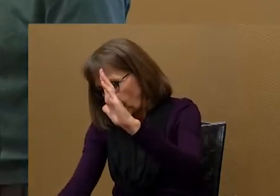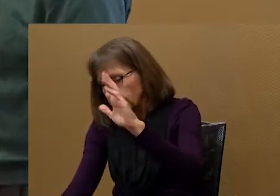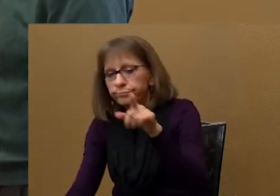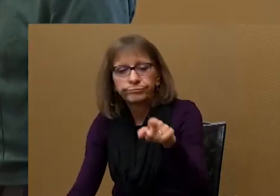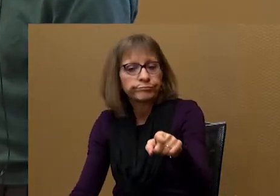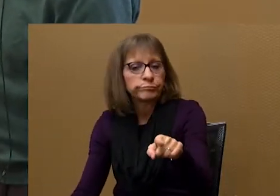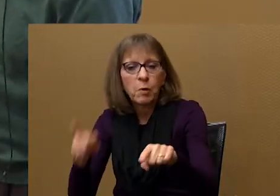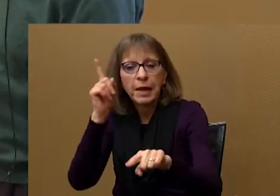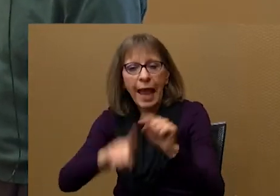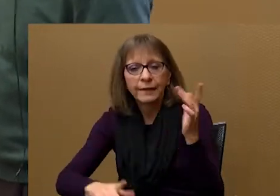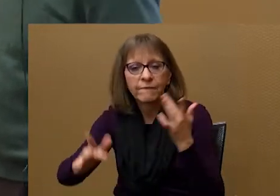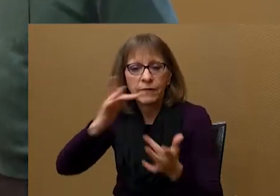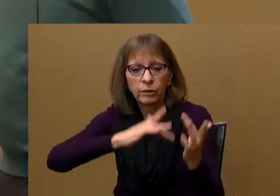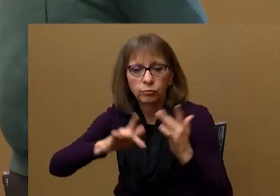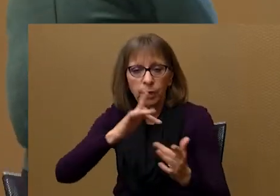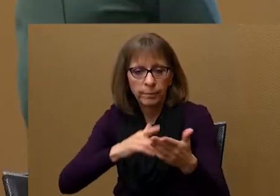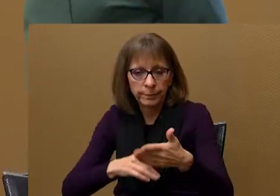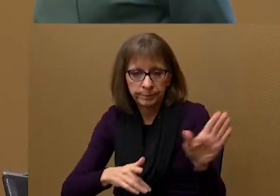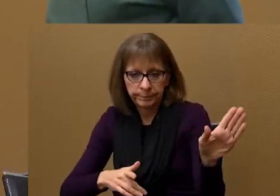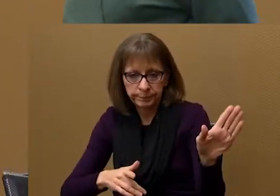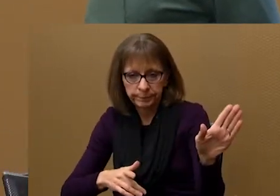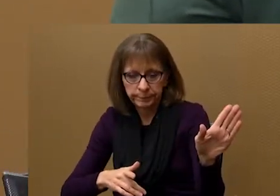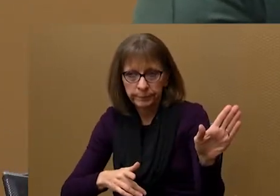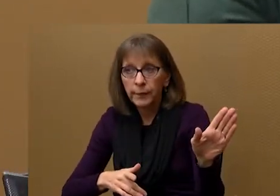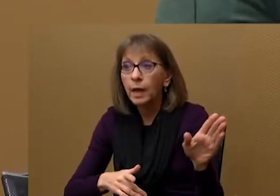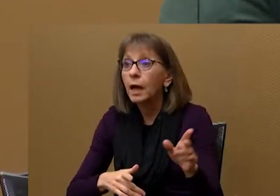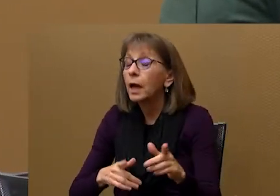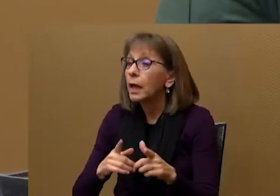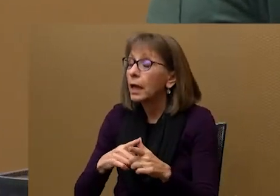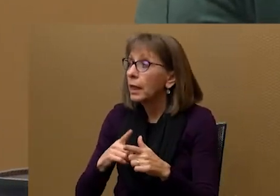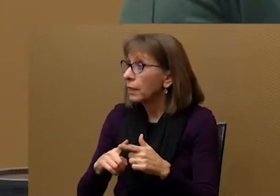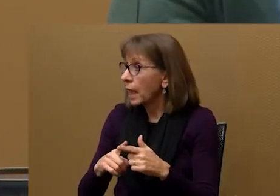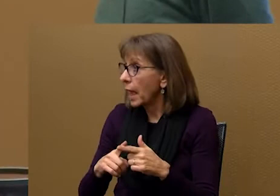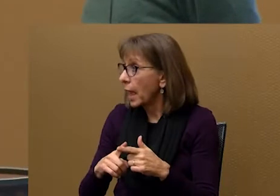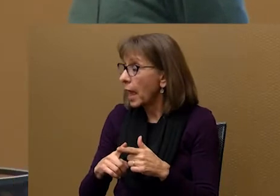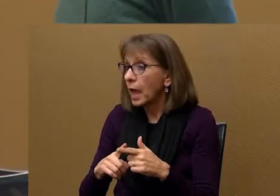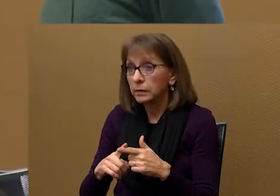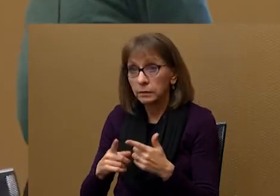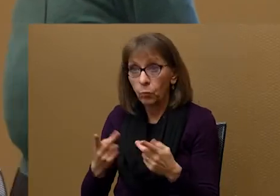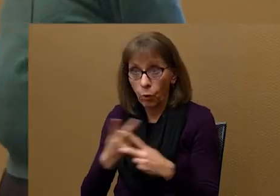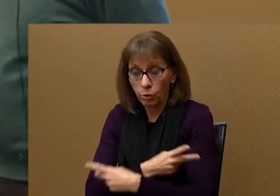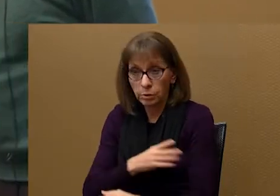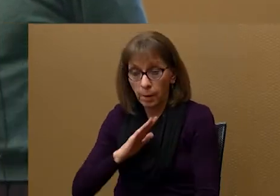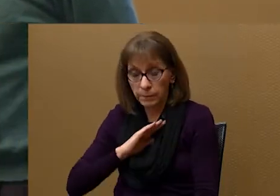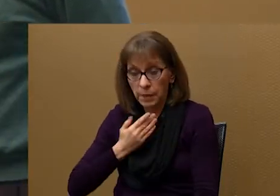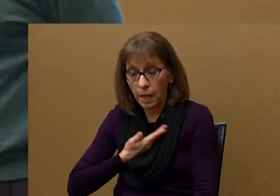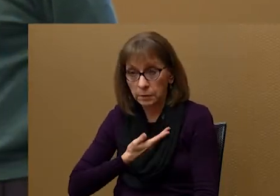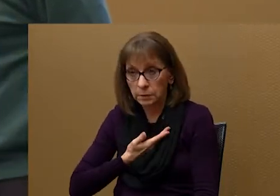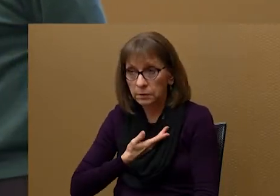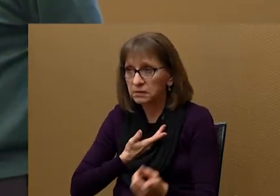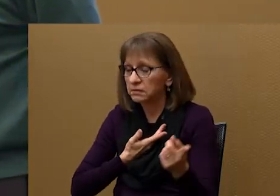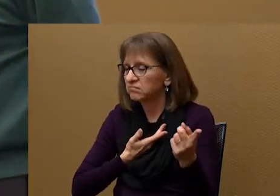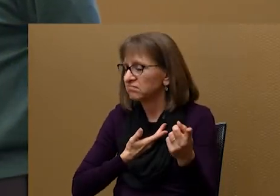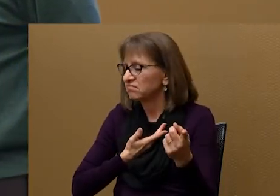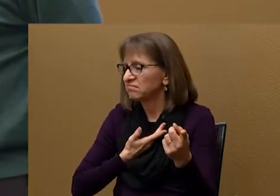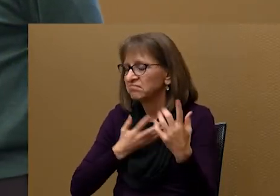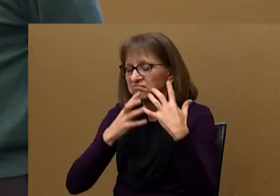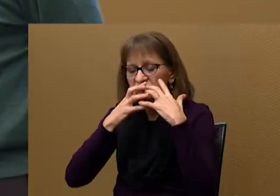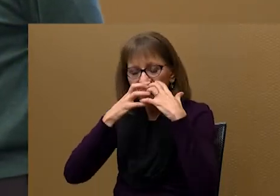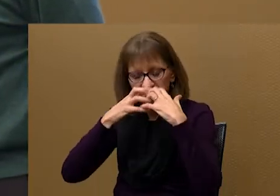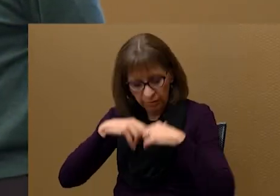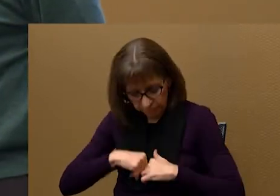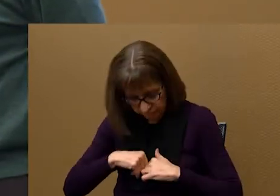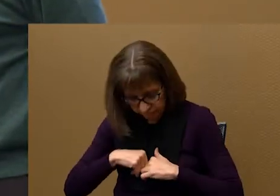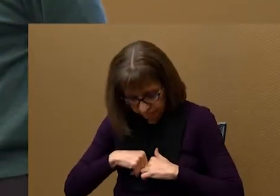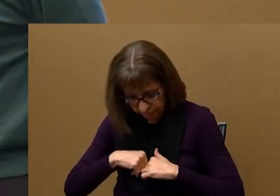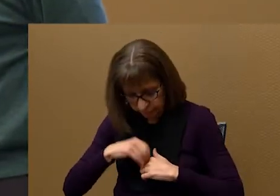pushed the other student to the floor and then was not allowed to go on the field trip anymore. And then became even more